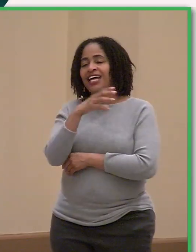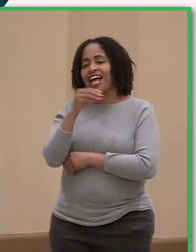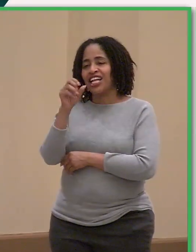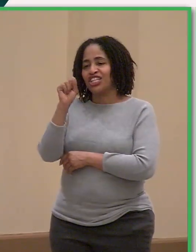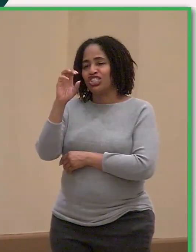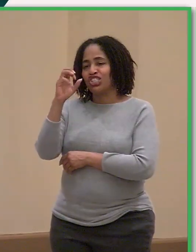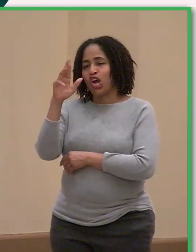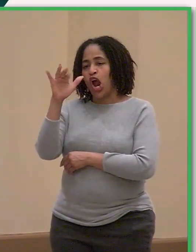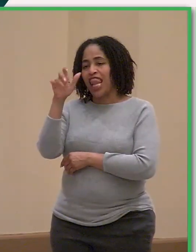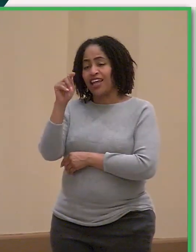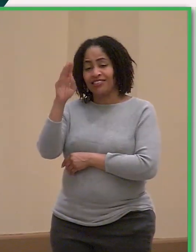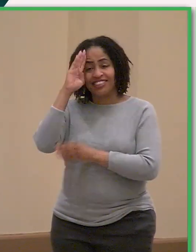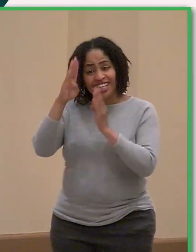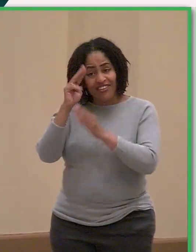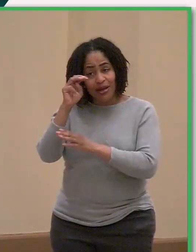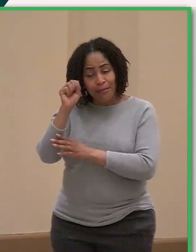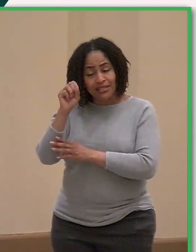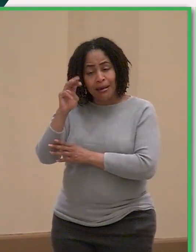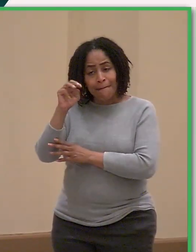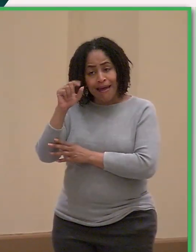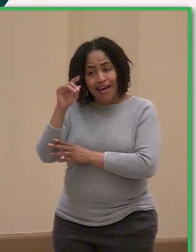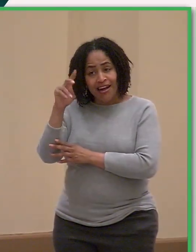All right. Good evening, Ms. Maddox.